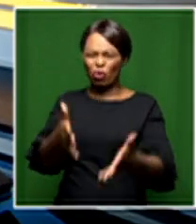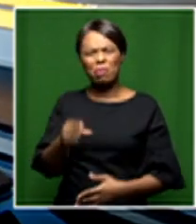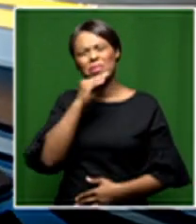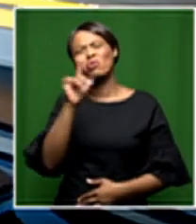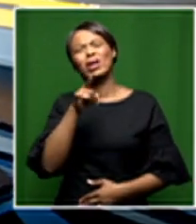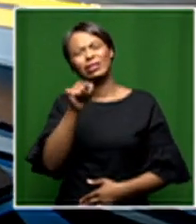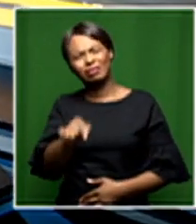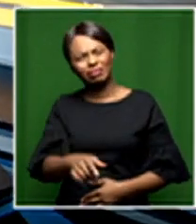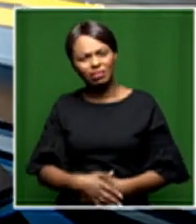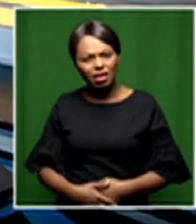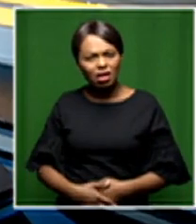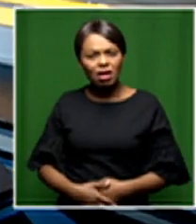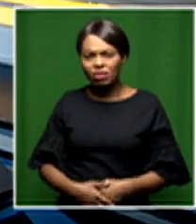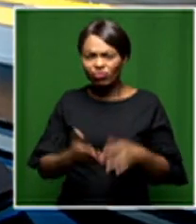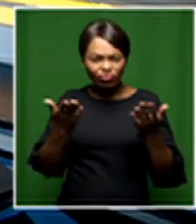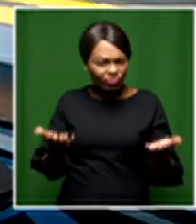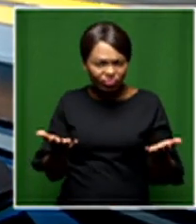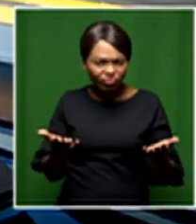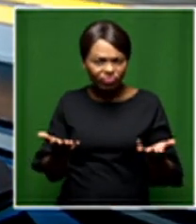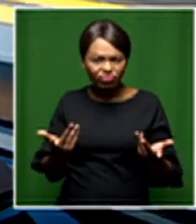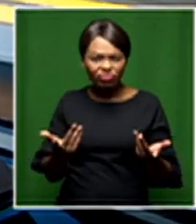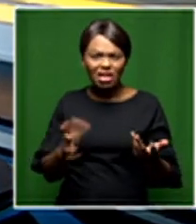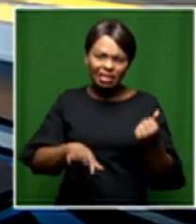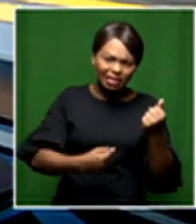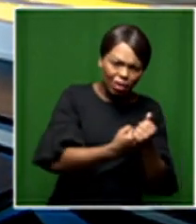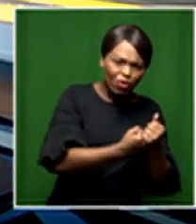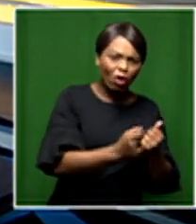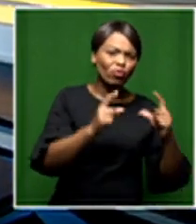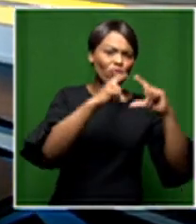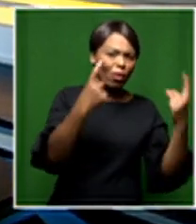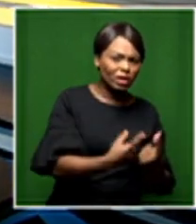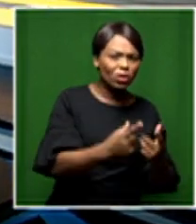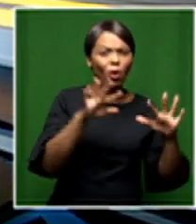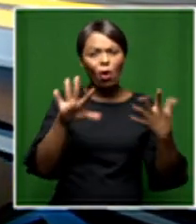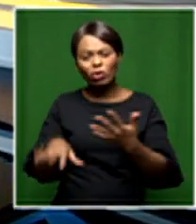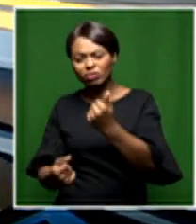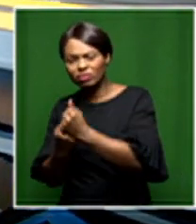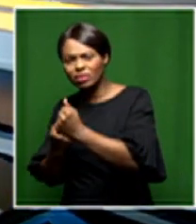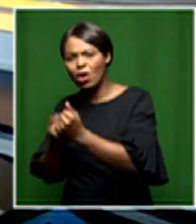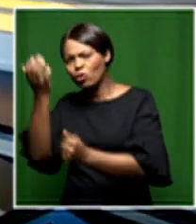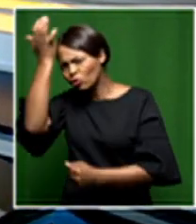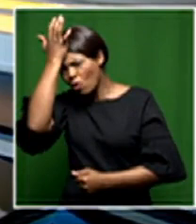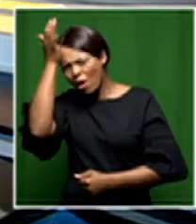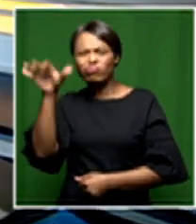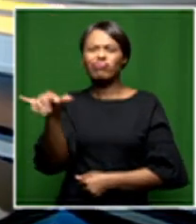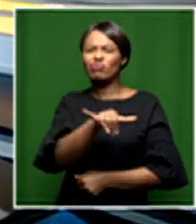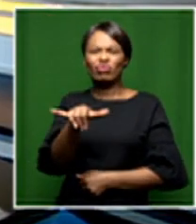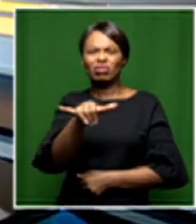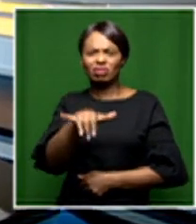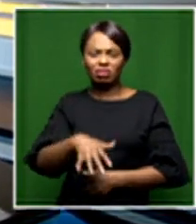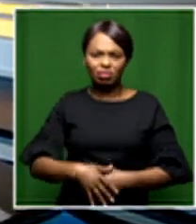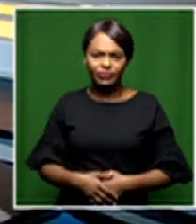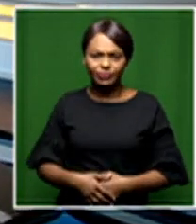know, are they behind the commission or are they behind President Zuma?